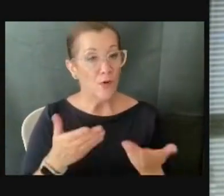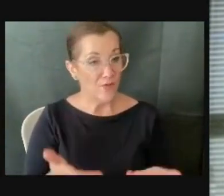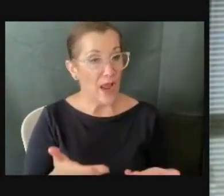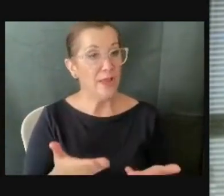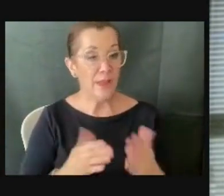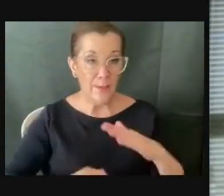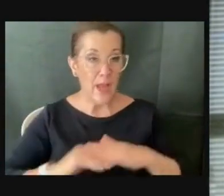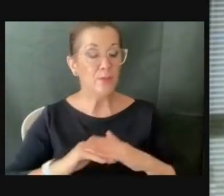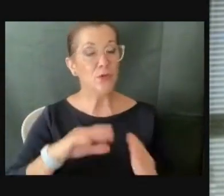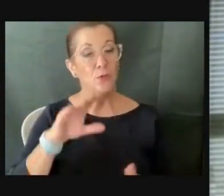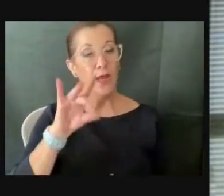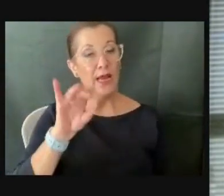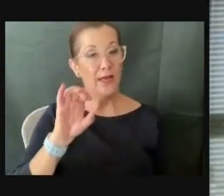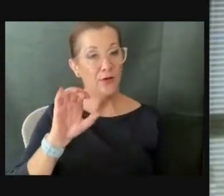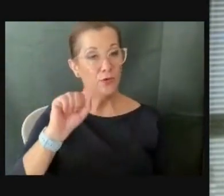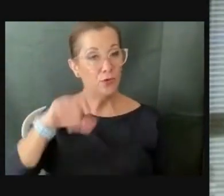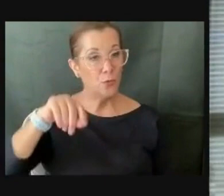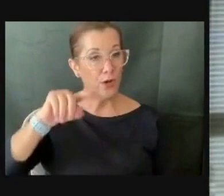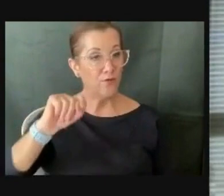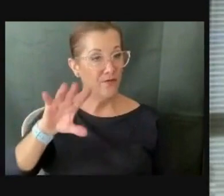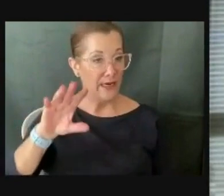800 square feet, no matter what.